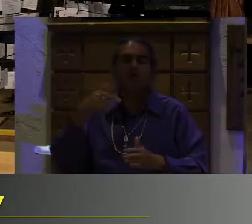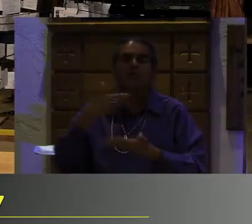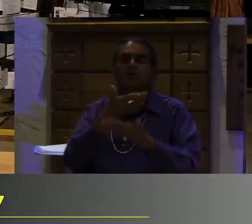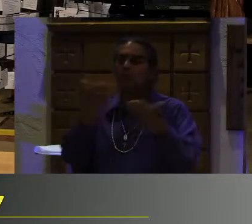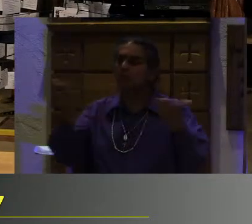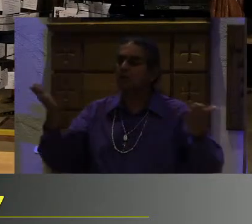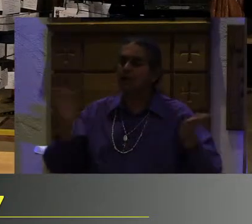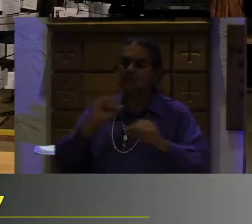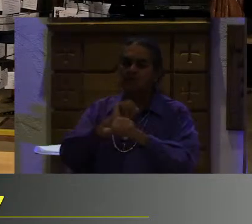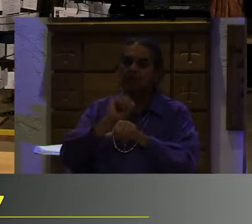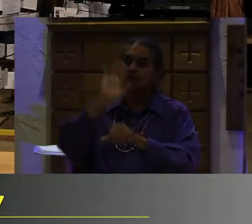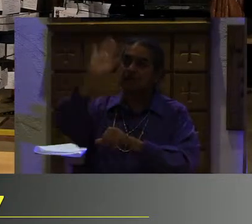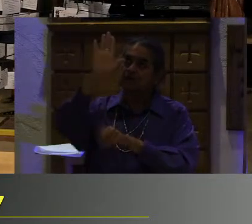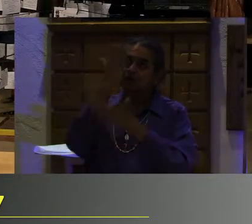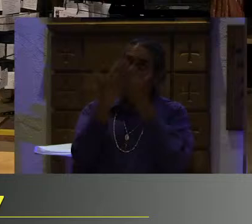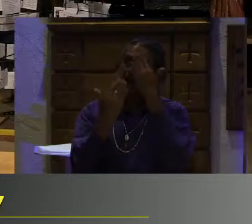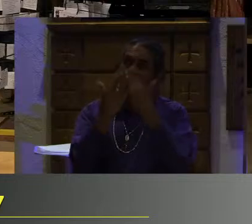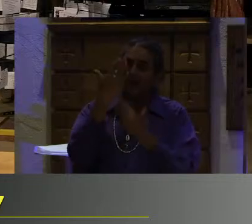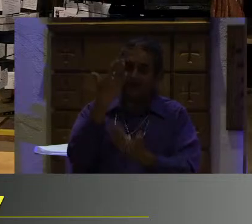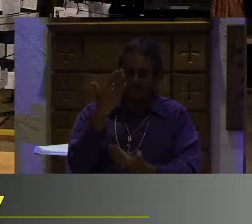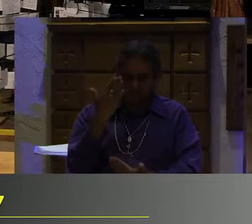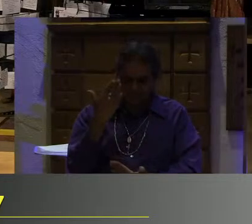hands.